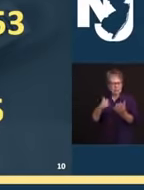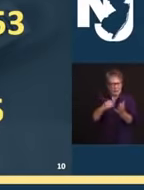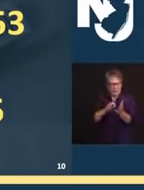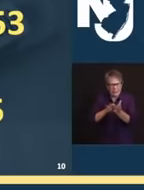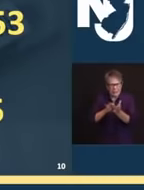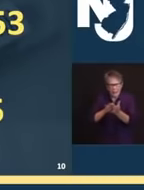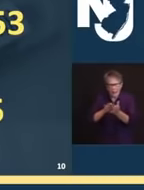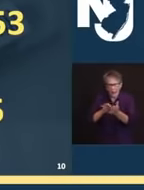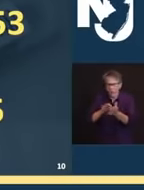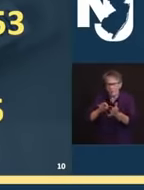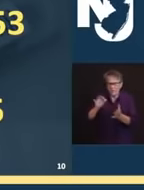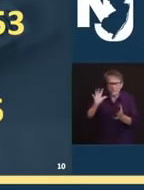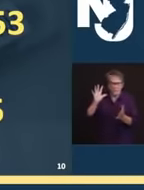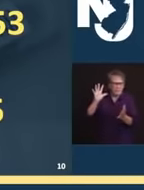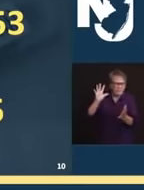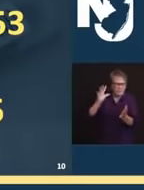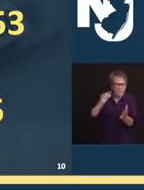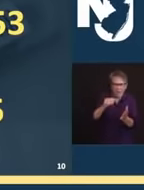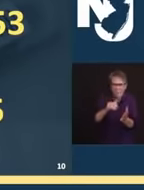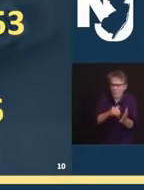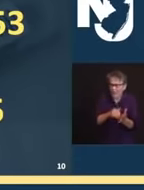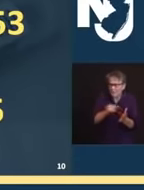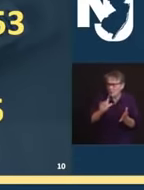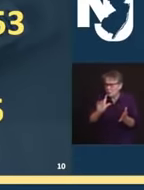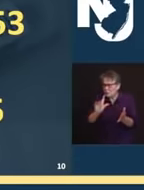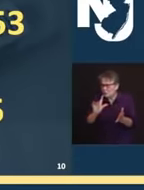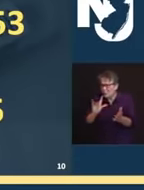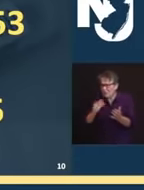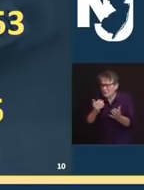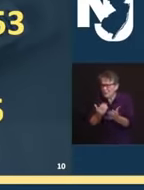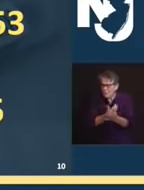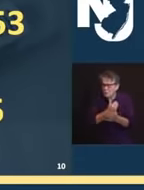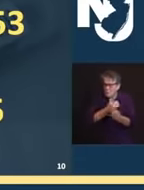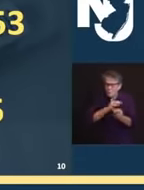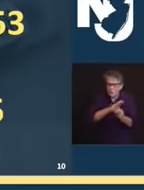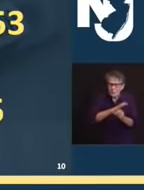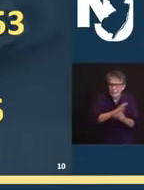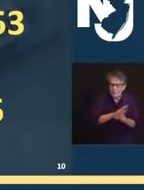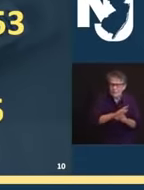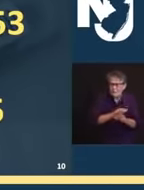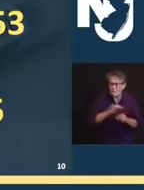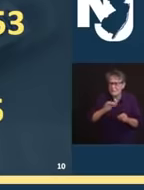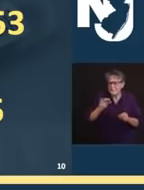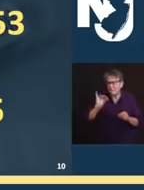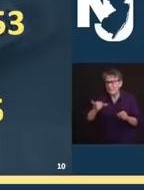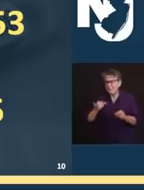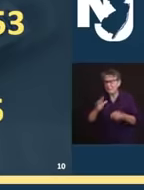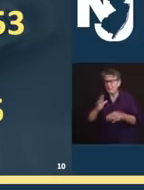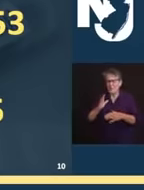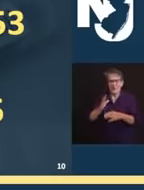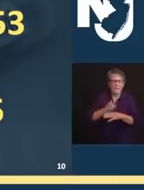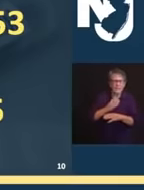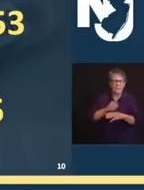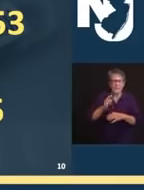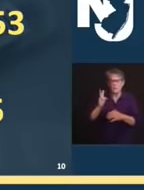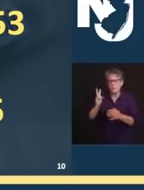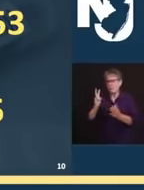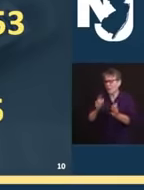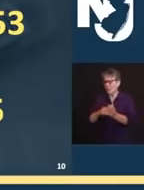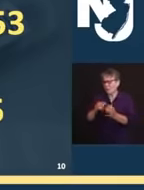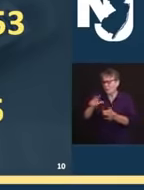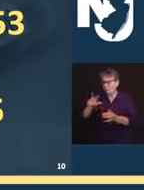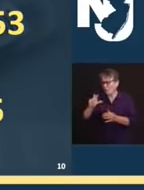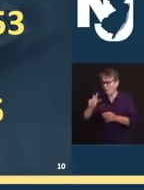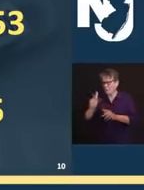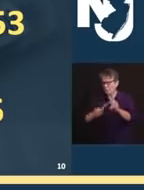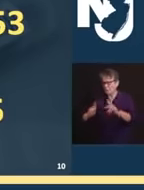9,524 additional cases. Folks, that's an average of 2,381 a day each for the past 4